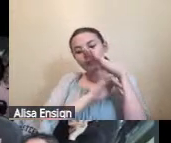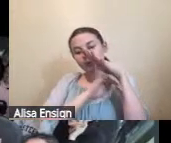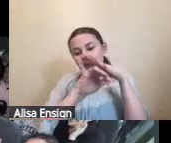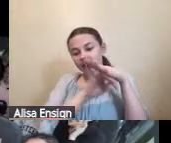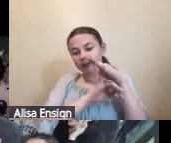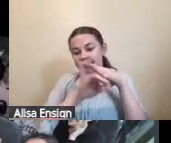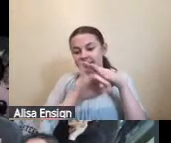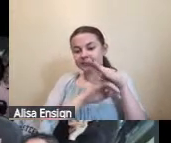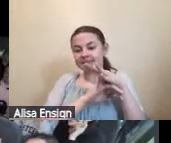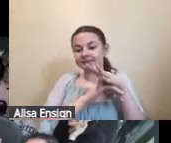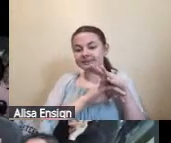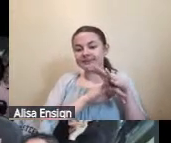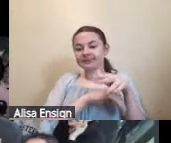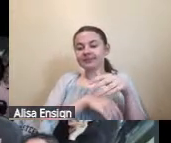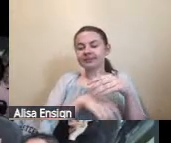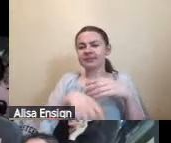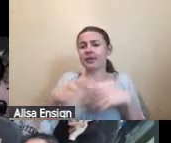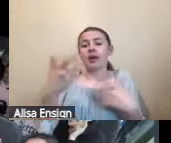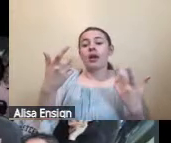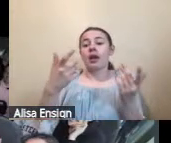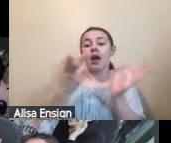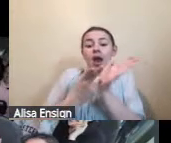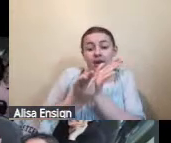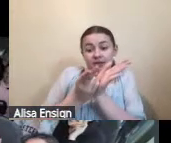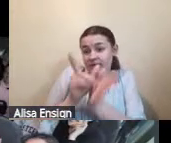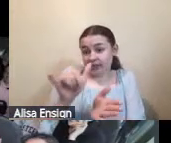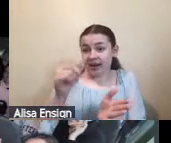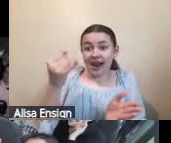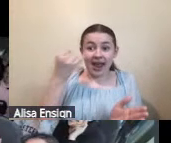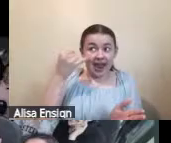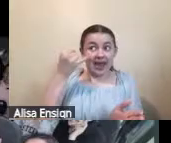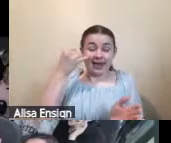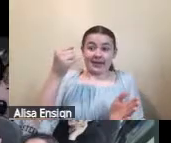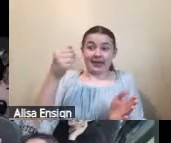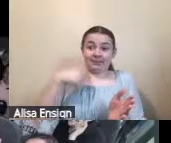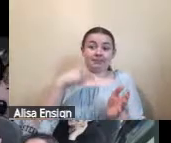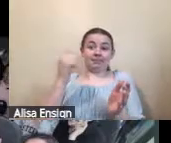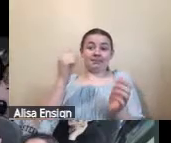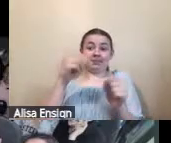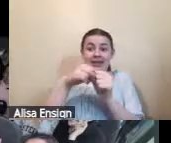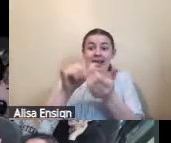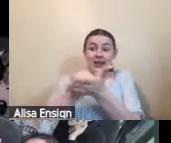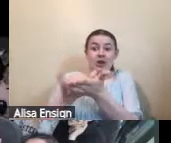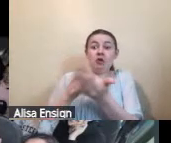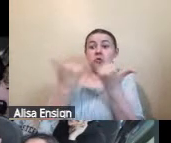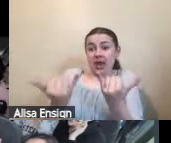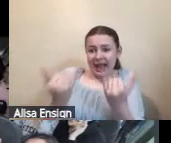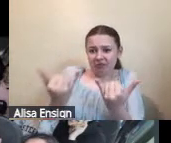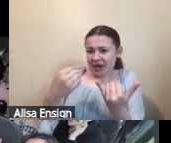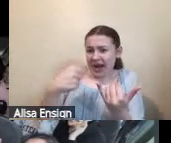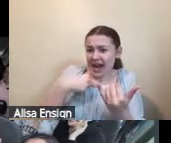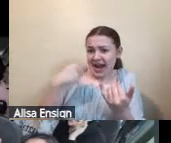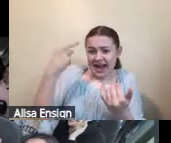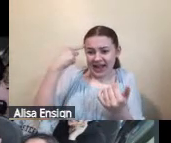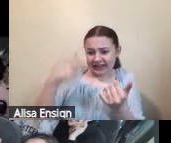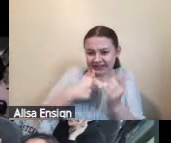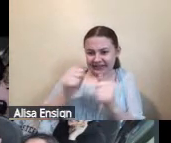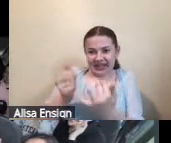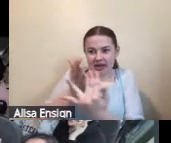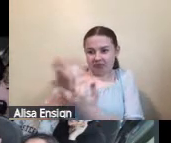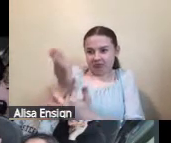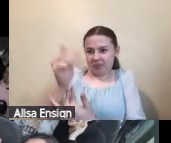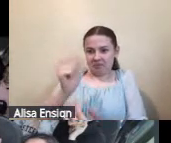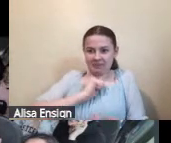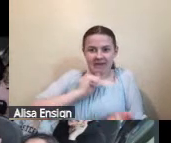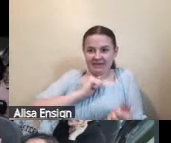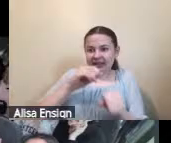a lot through the subway to get where we needed to go. And honestly, if go